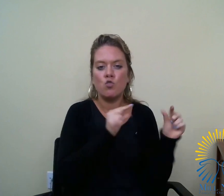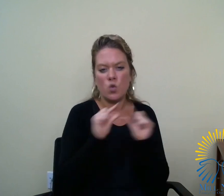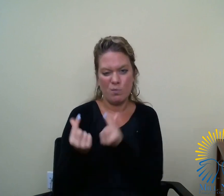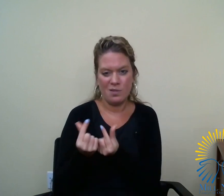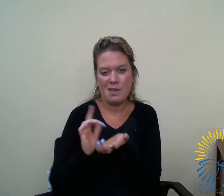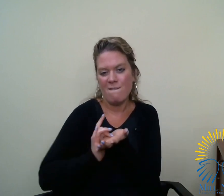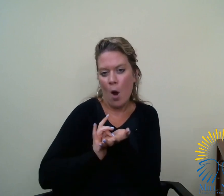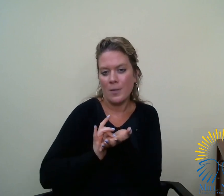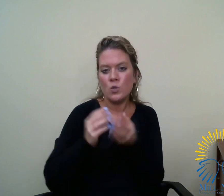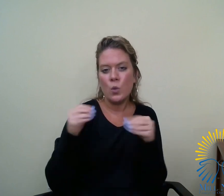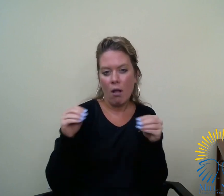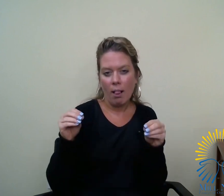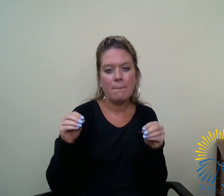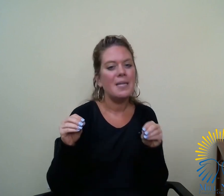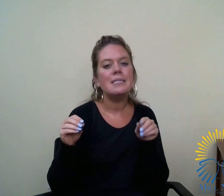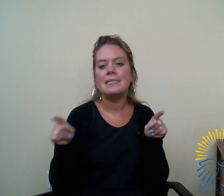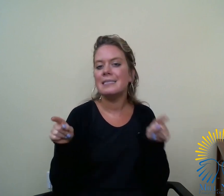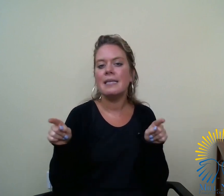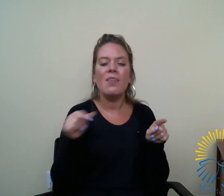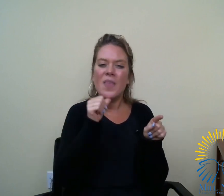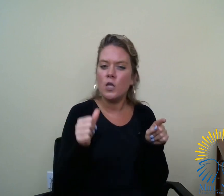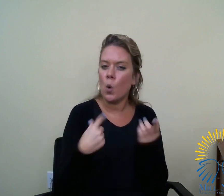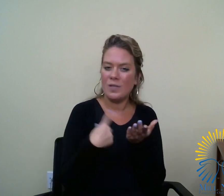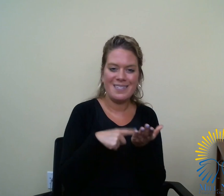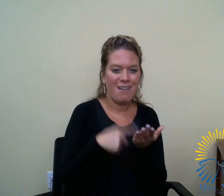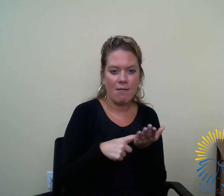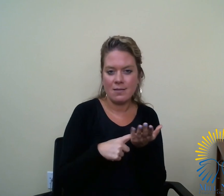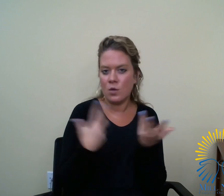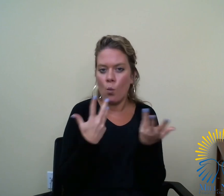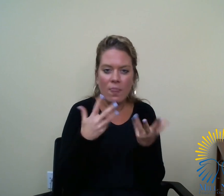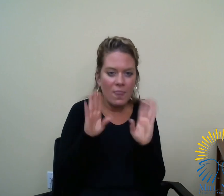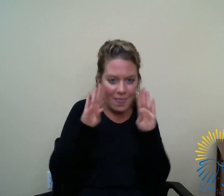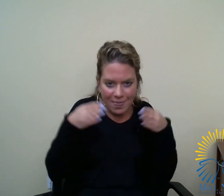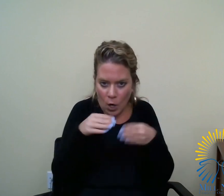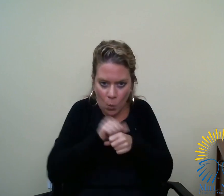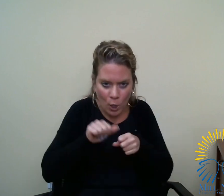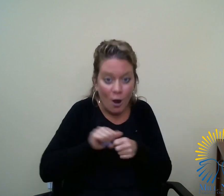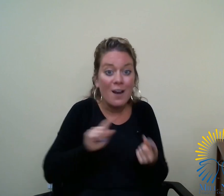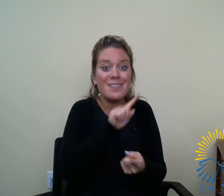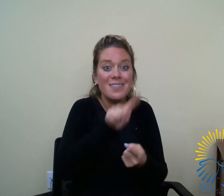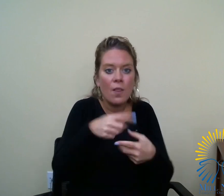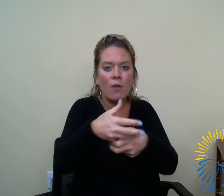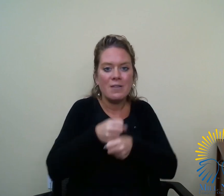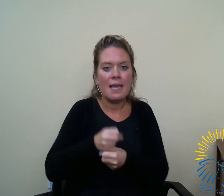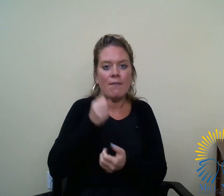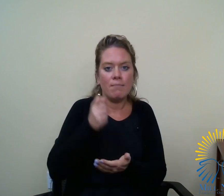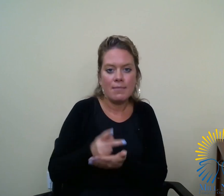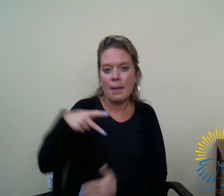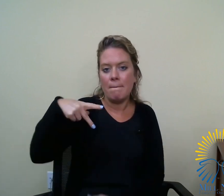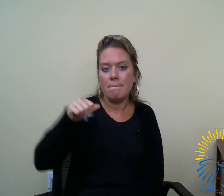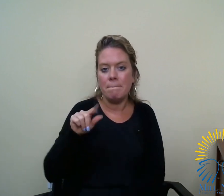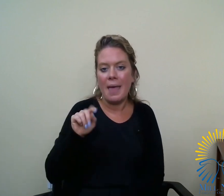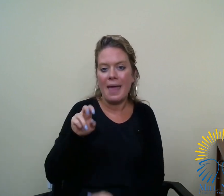companies. They don't talk about what they're working on until they get a patent and they can like make money off of it.